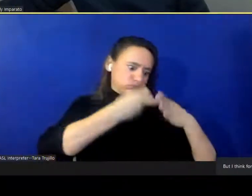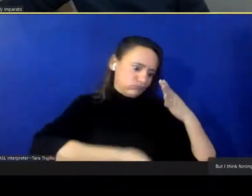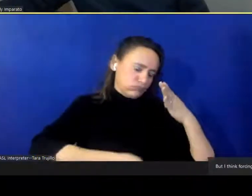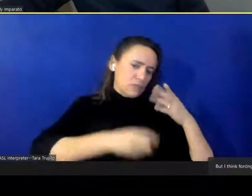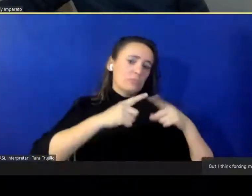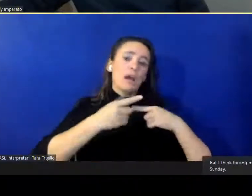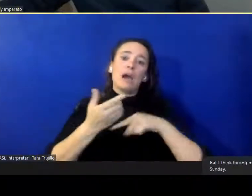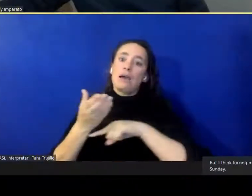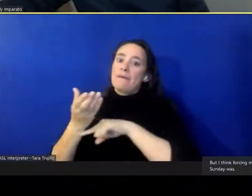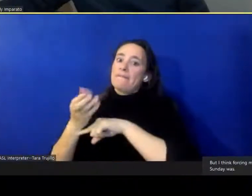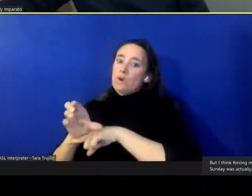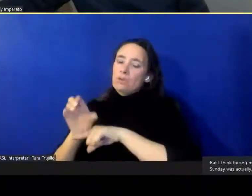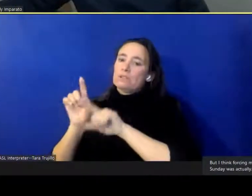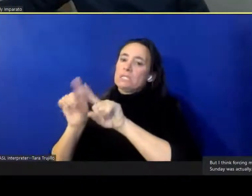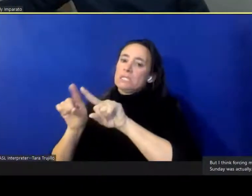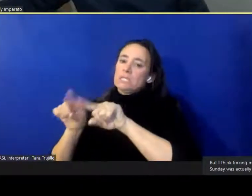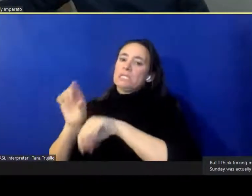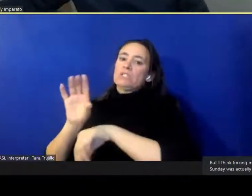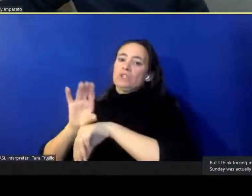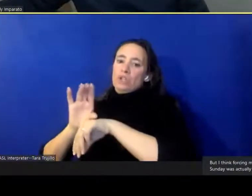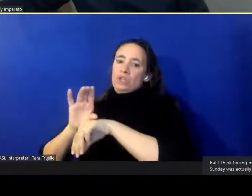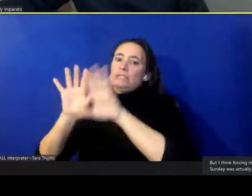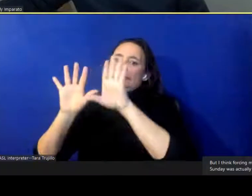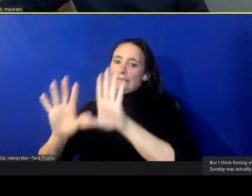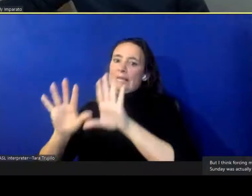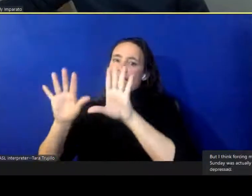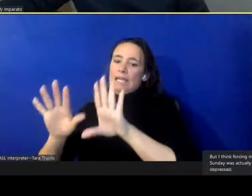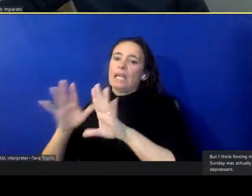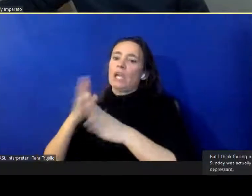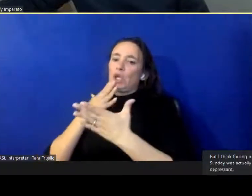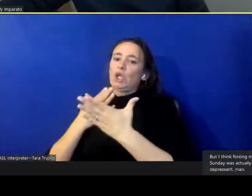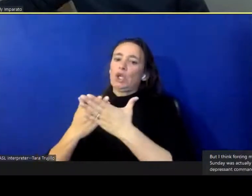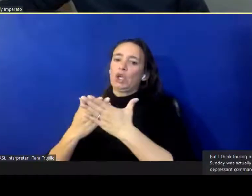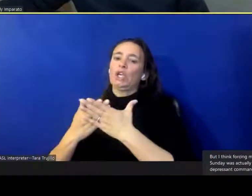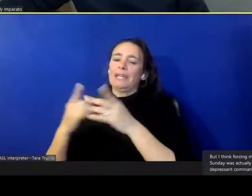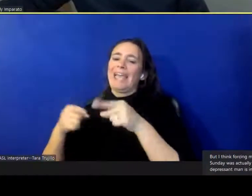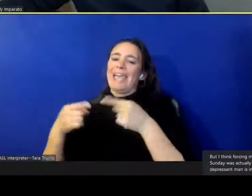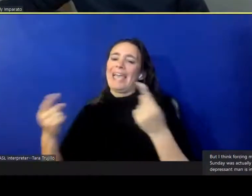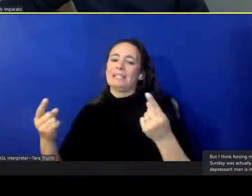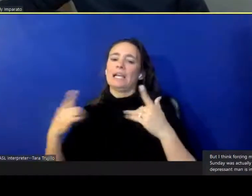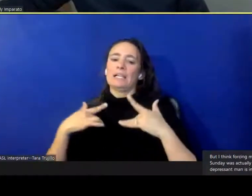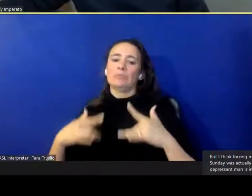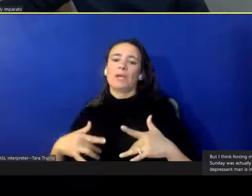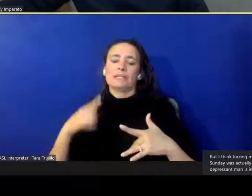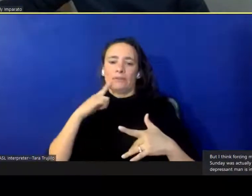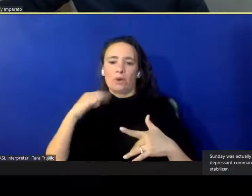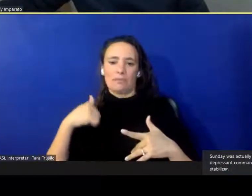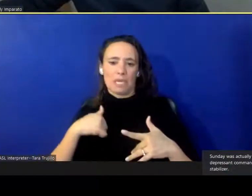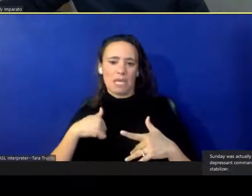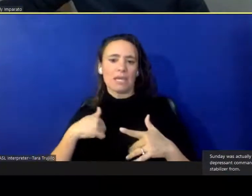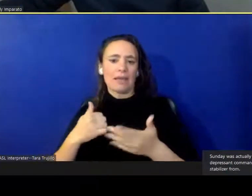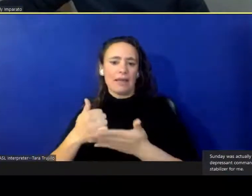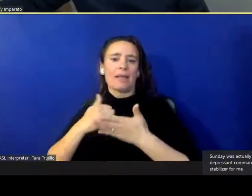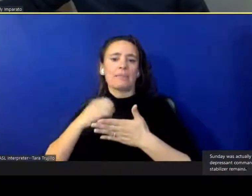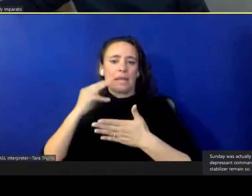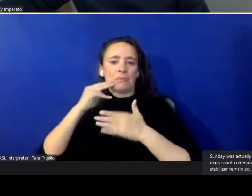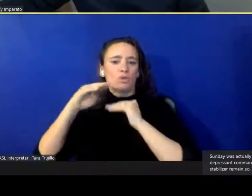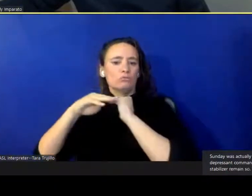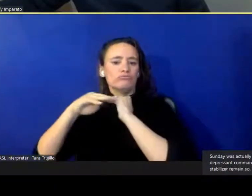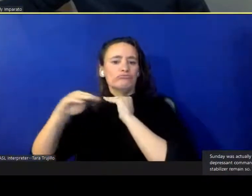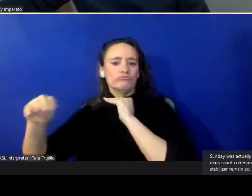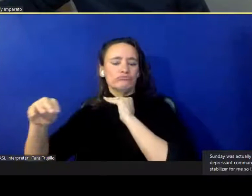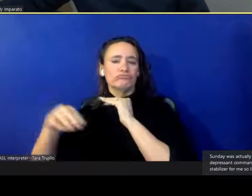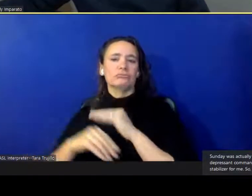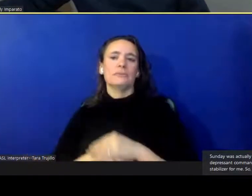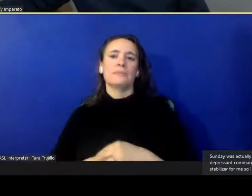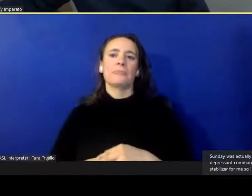church every Sunday was actually good. It was an antidepressant for me. It was an important mood stabilizer for me. So